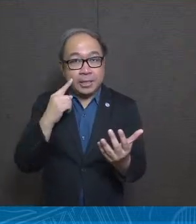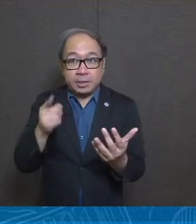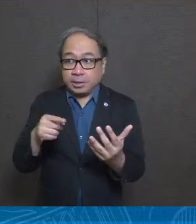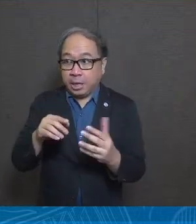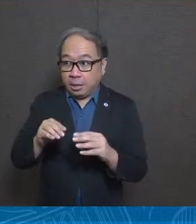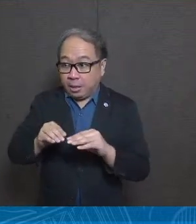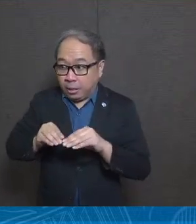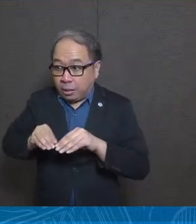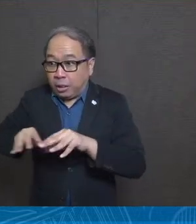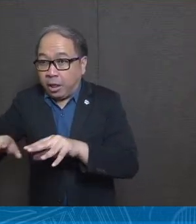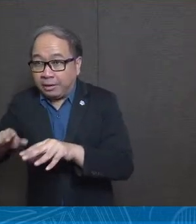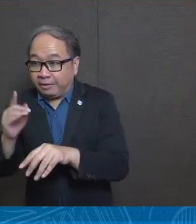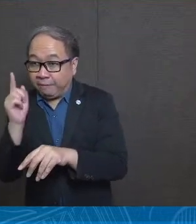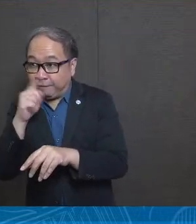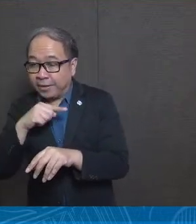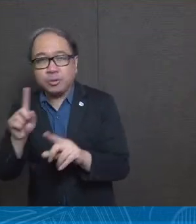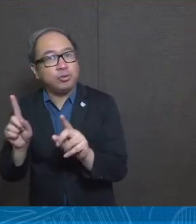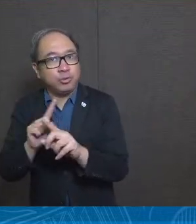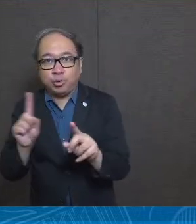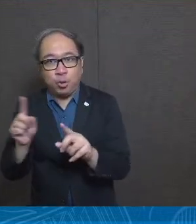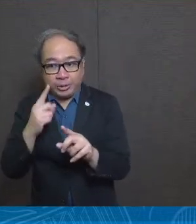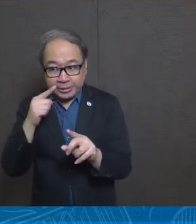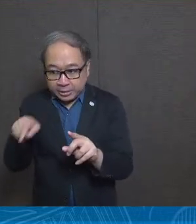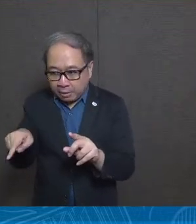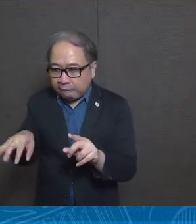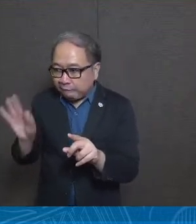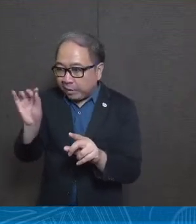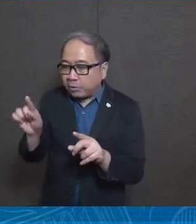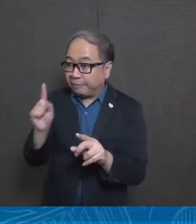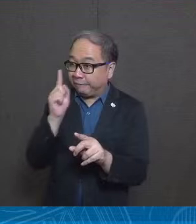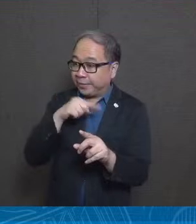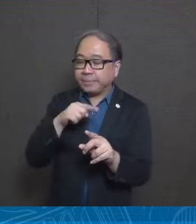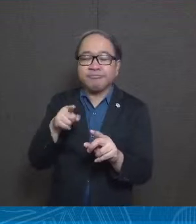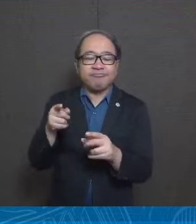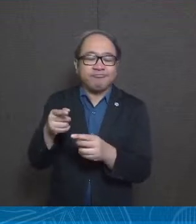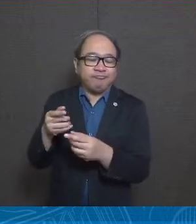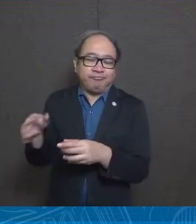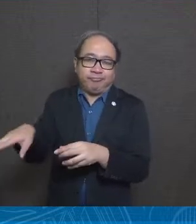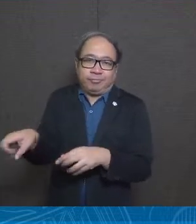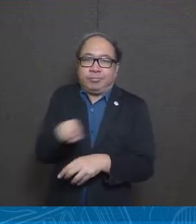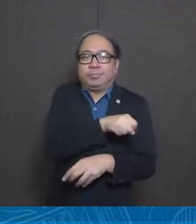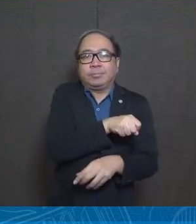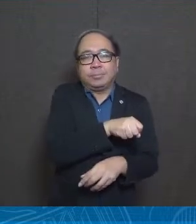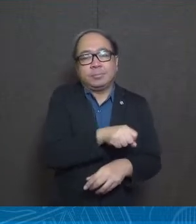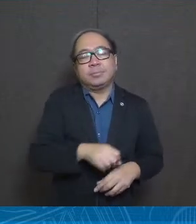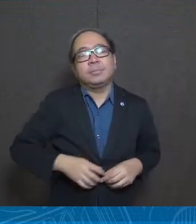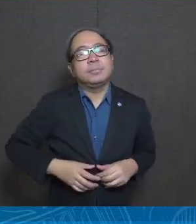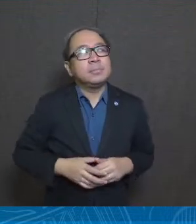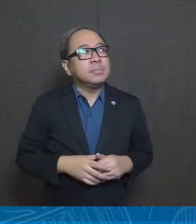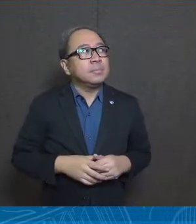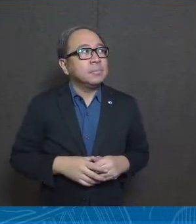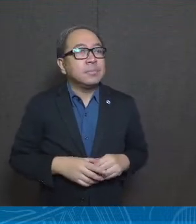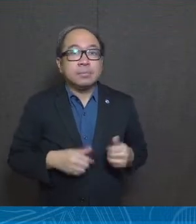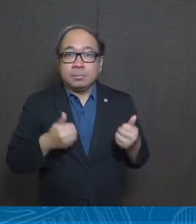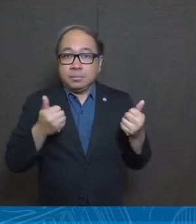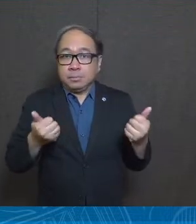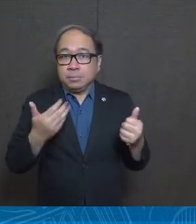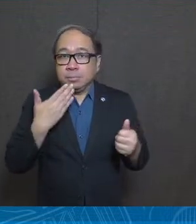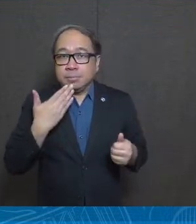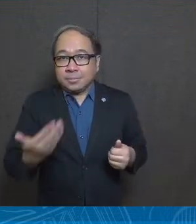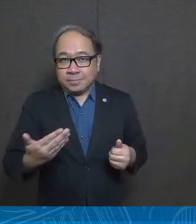news. We never deliver fake news to the customers. So this is the Specti Pro. Yeah, thank you very